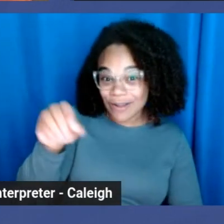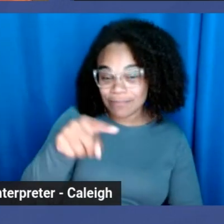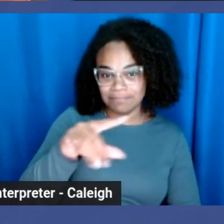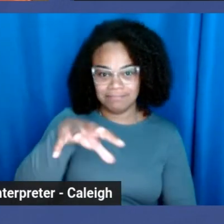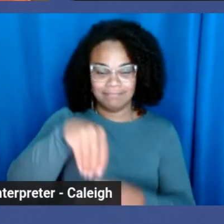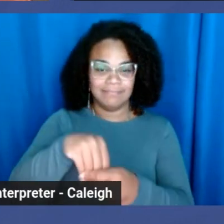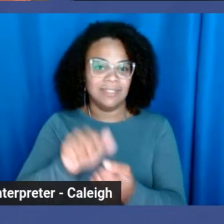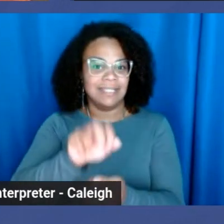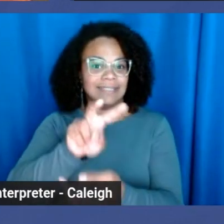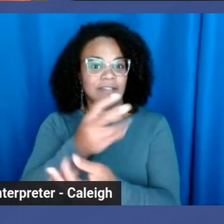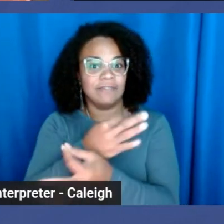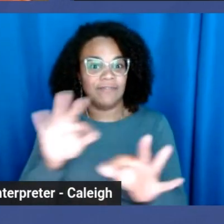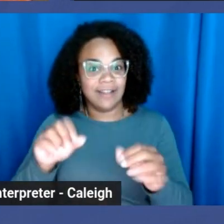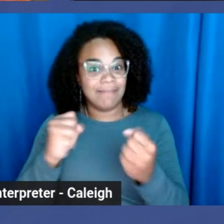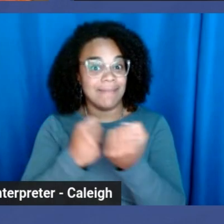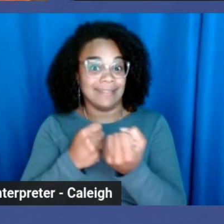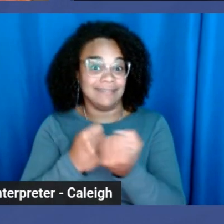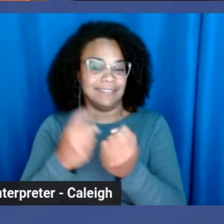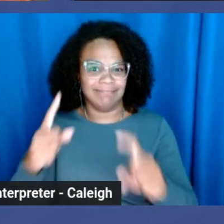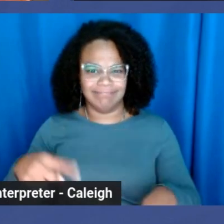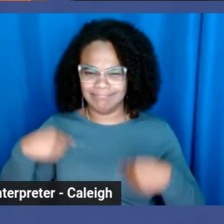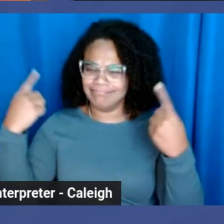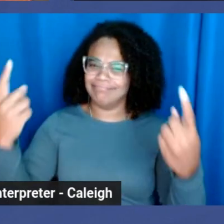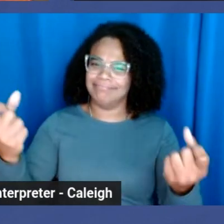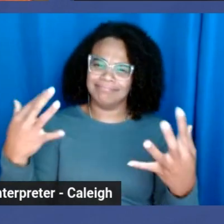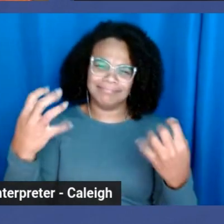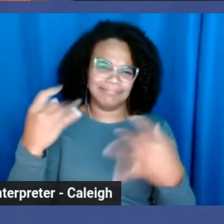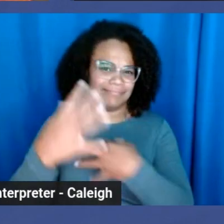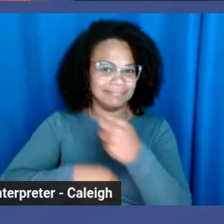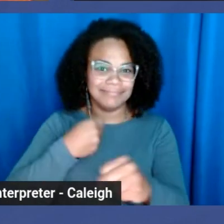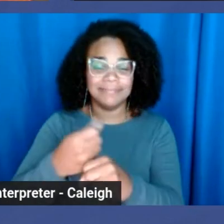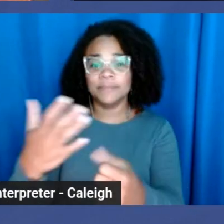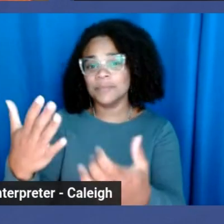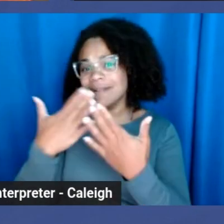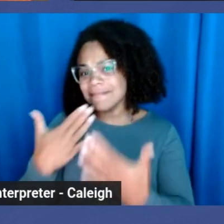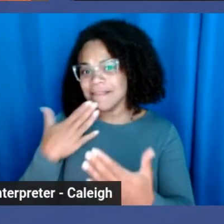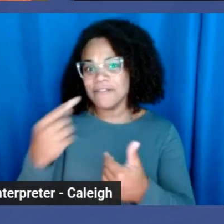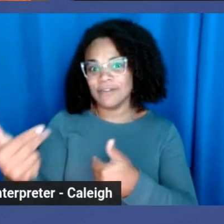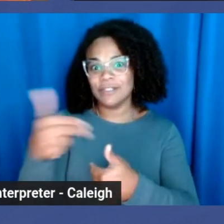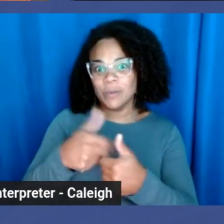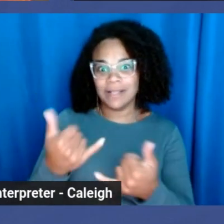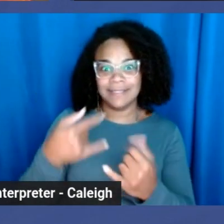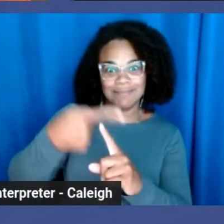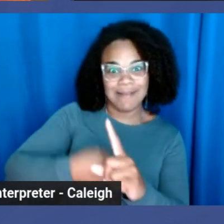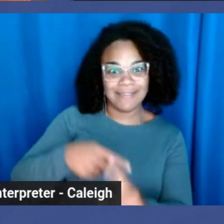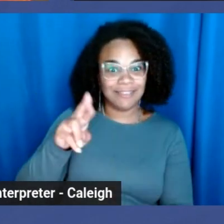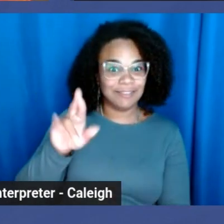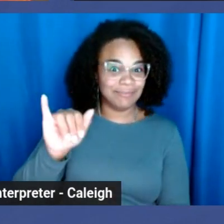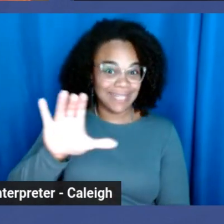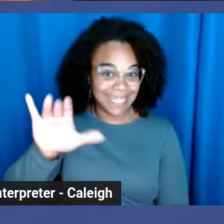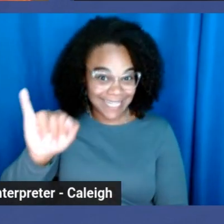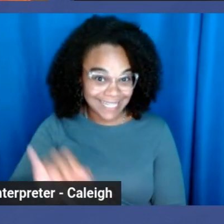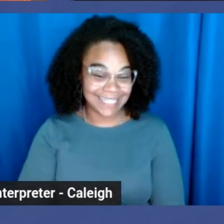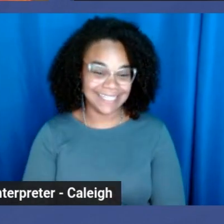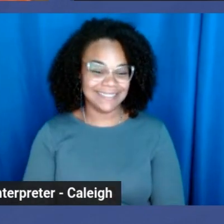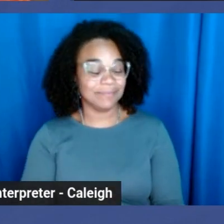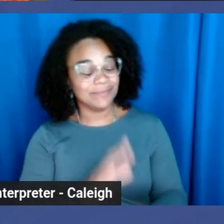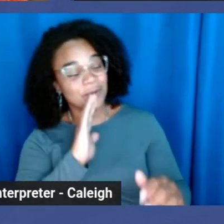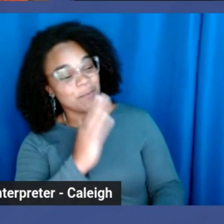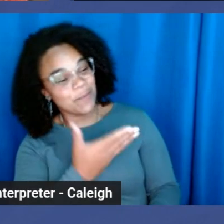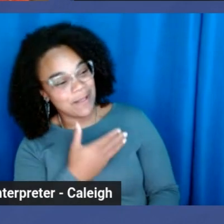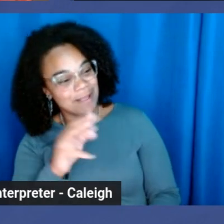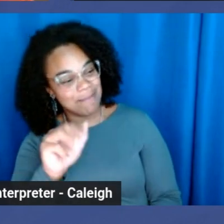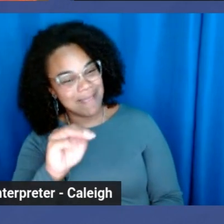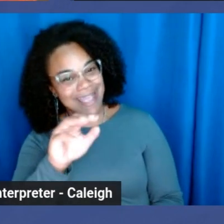freedom activism for several decades. Thank you so much for joining me this month, Ricky. You're welcome,